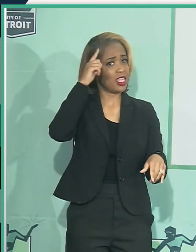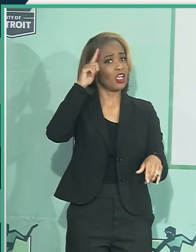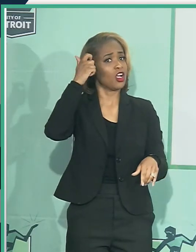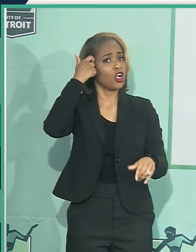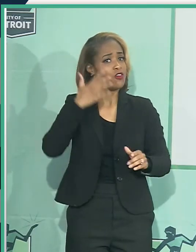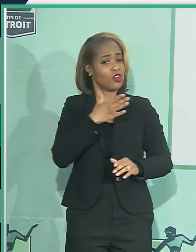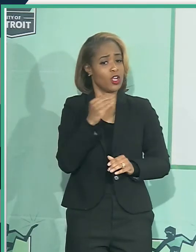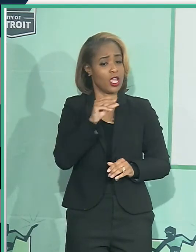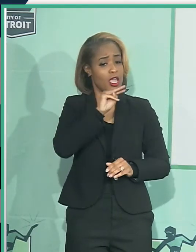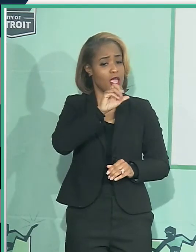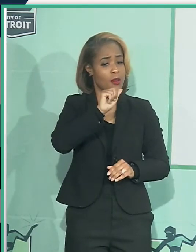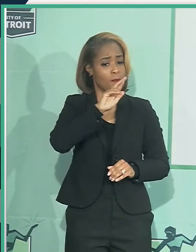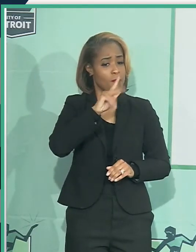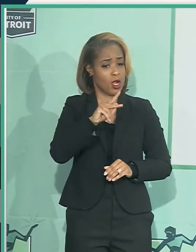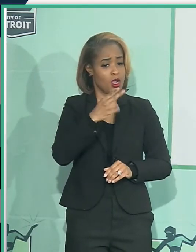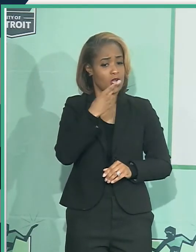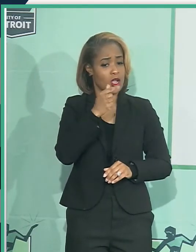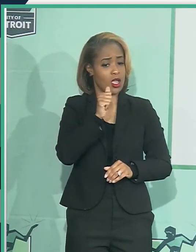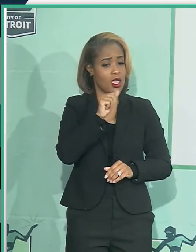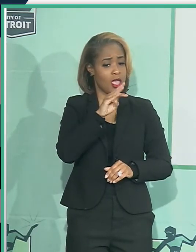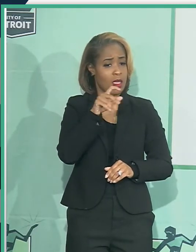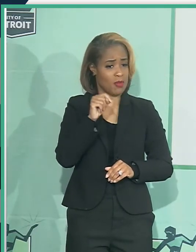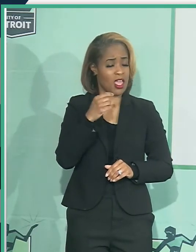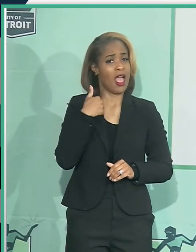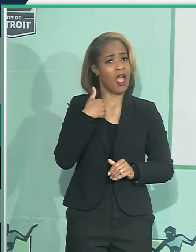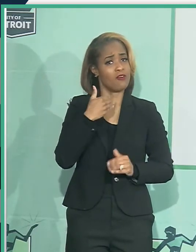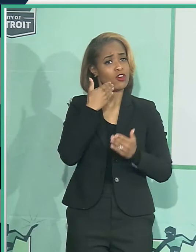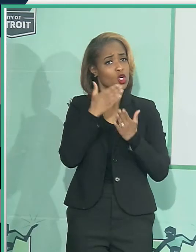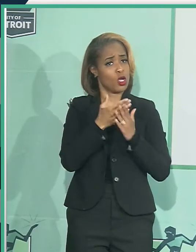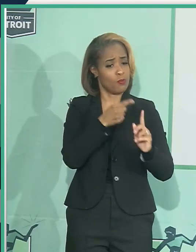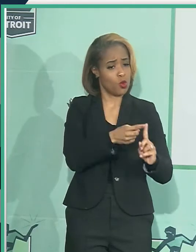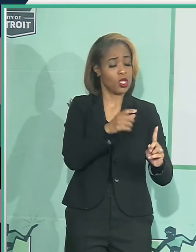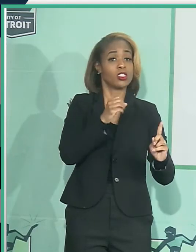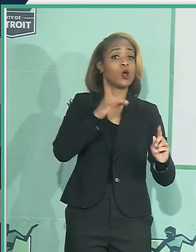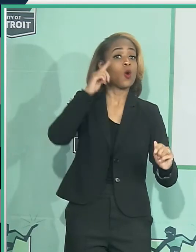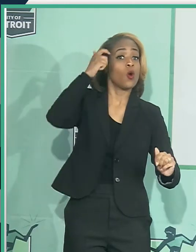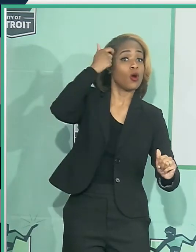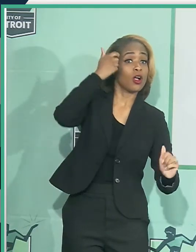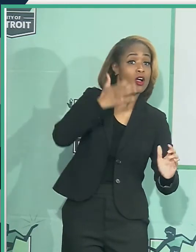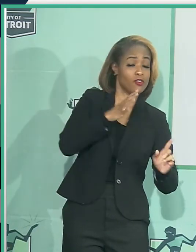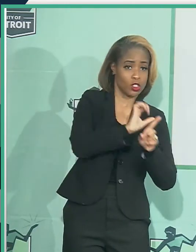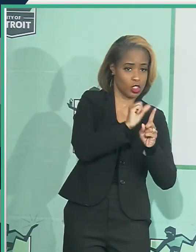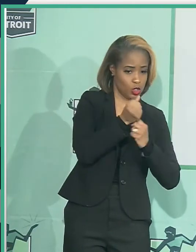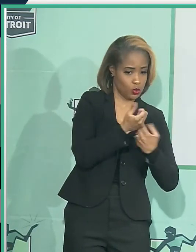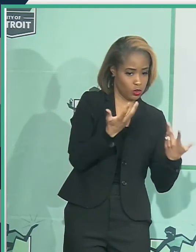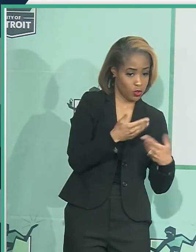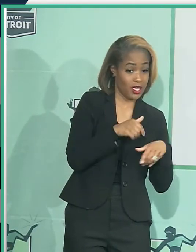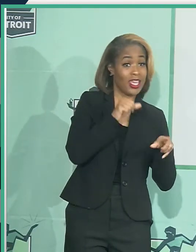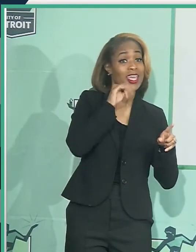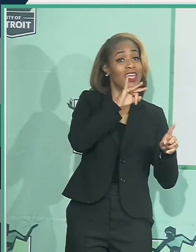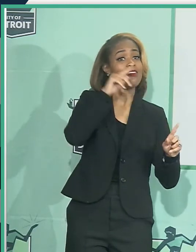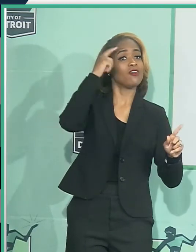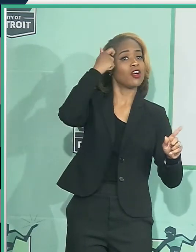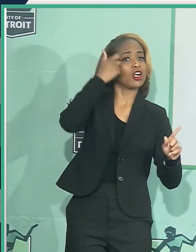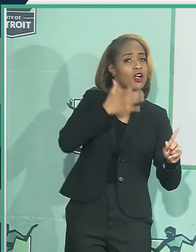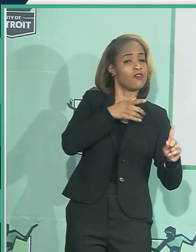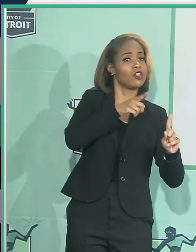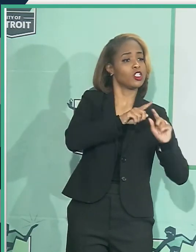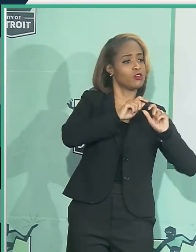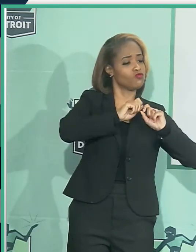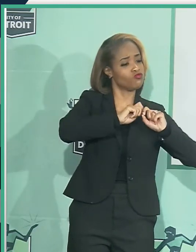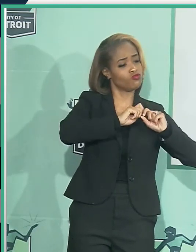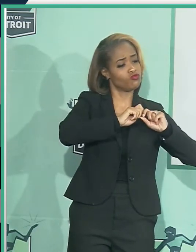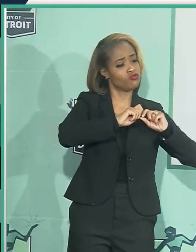legitimate point of view in what they have to say. So here's the governor's situation. If she